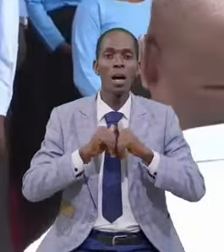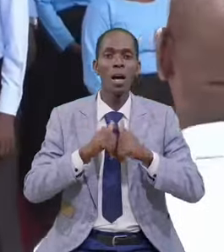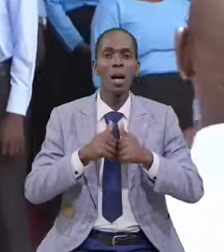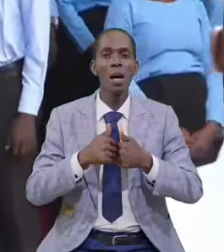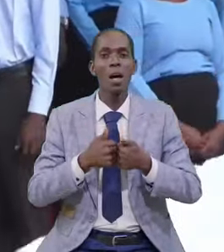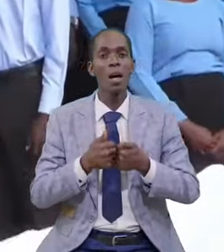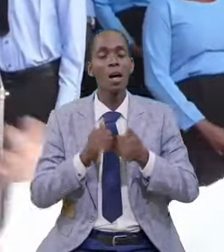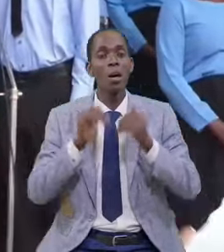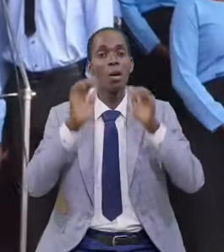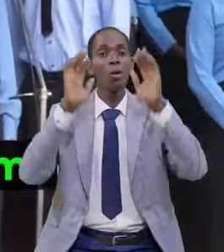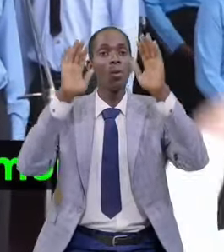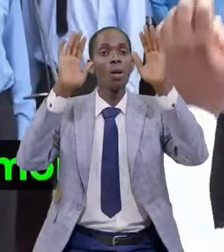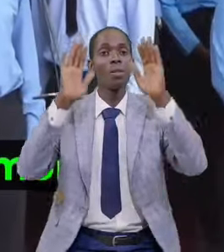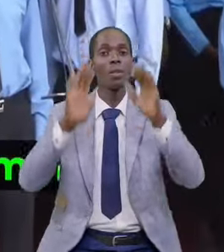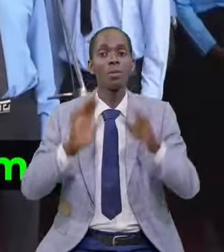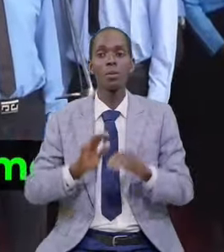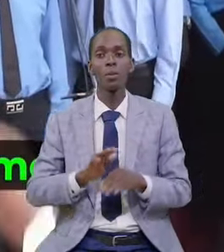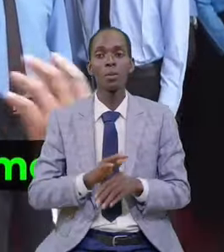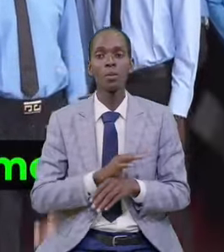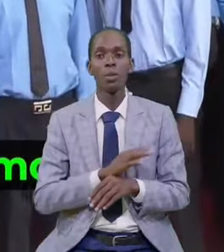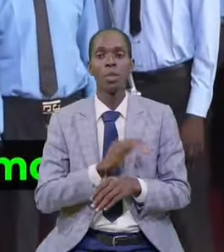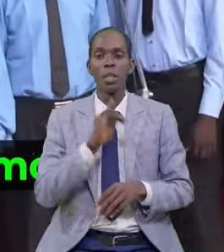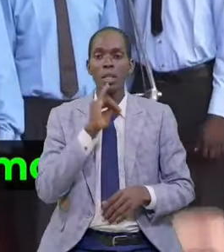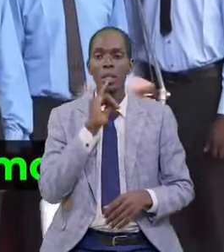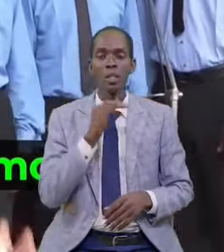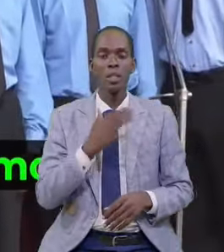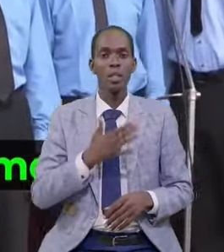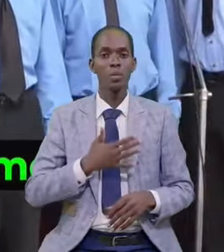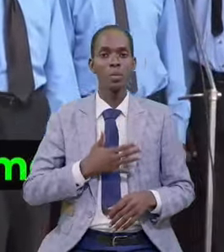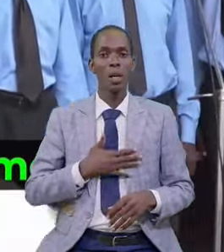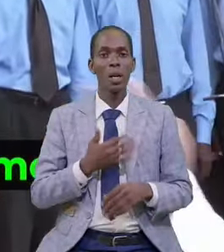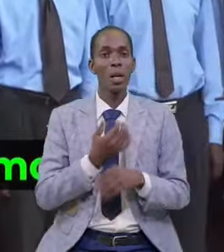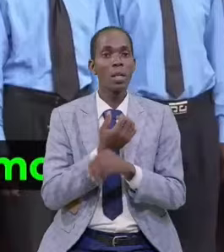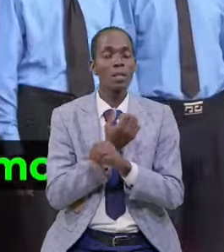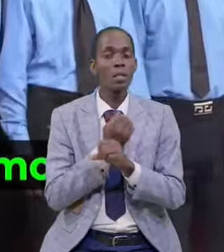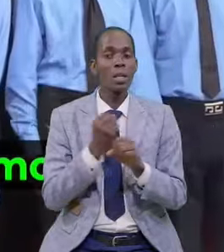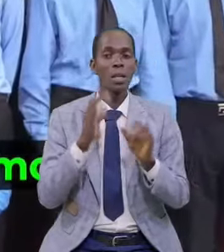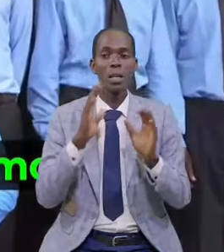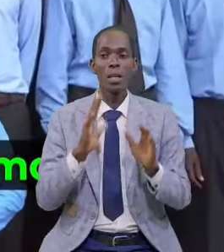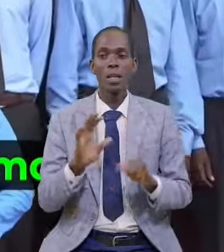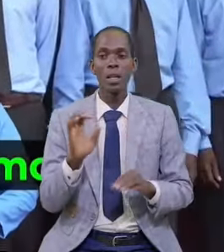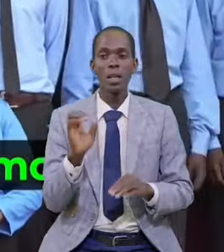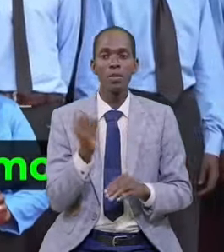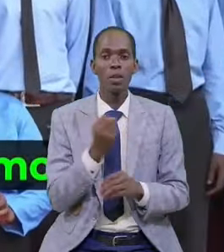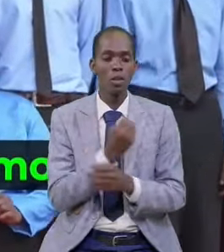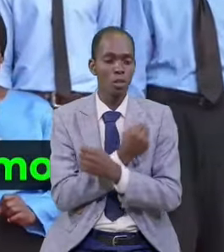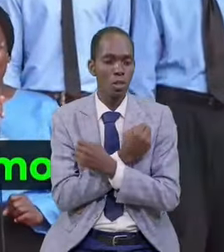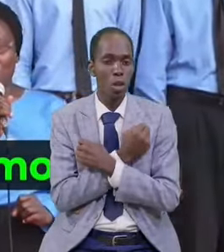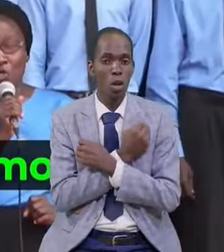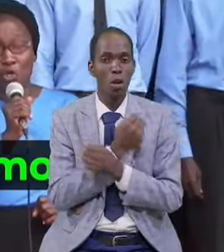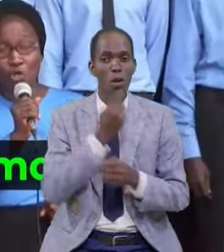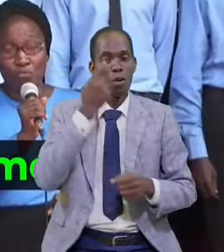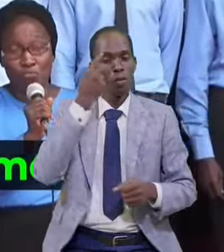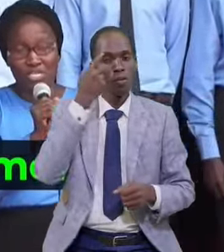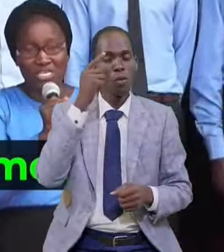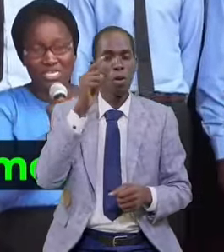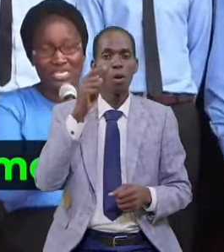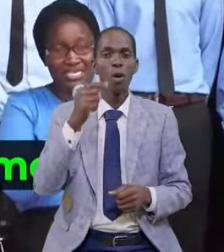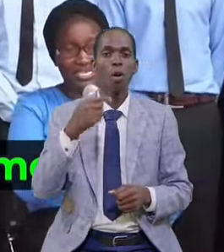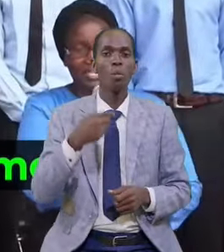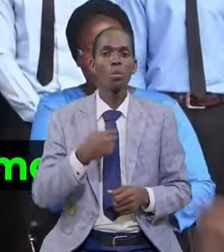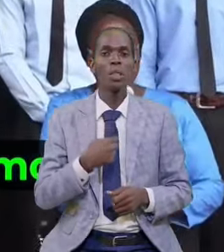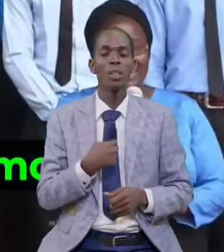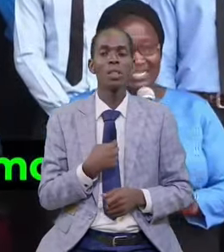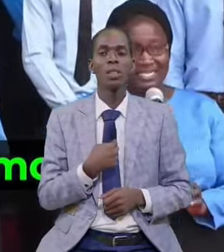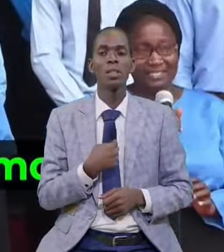singing wonderful is my S for